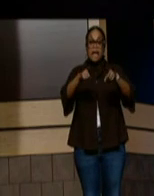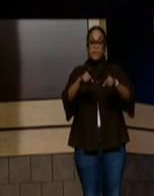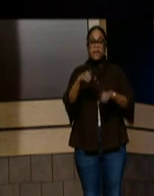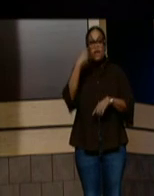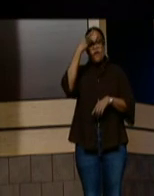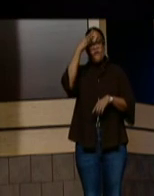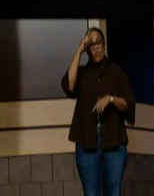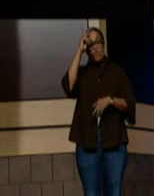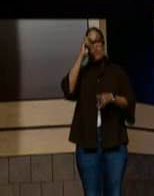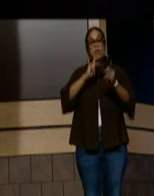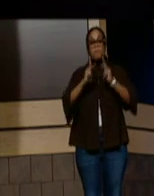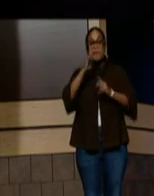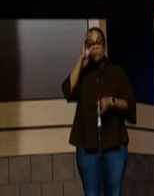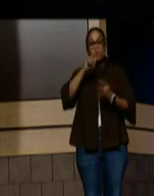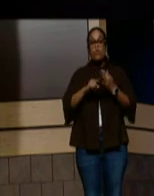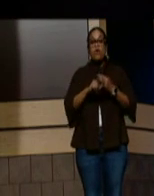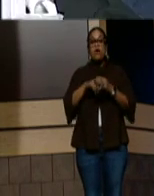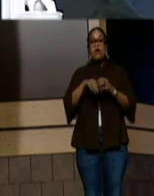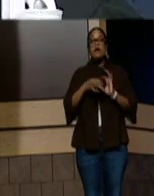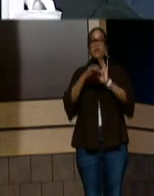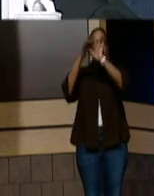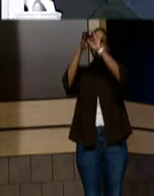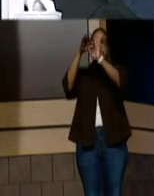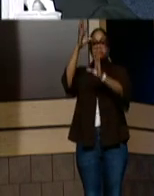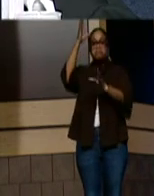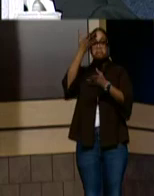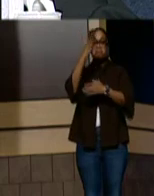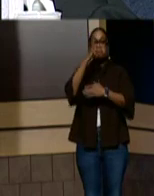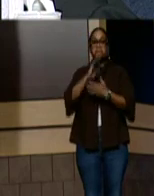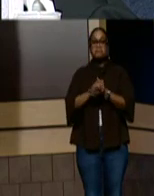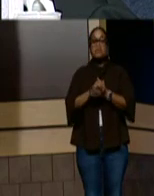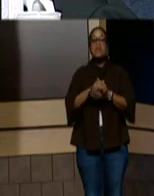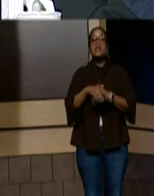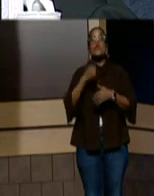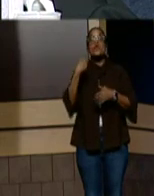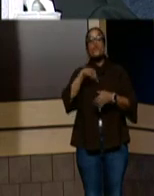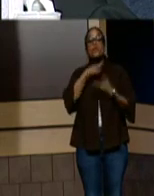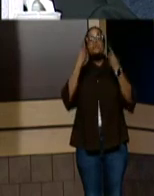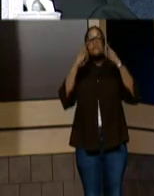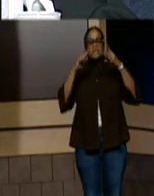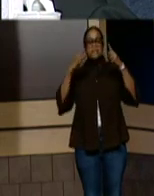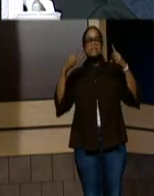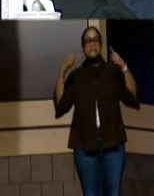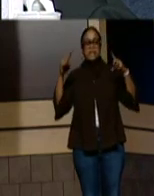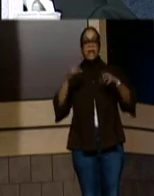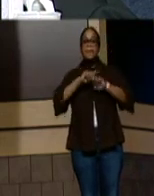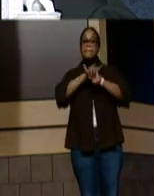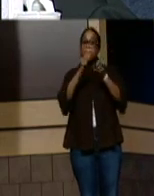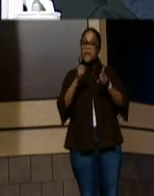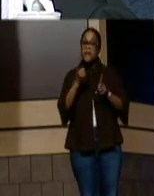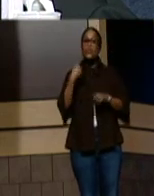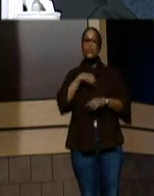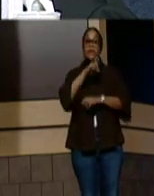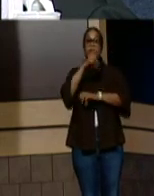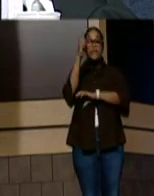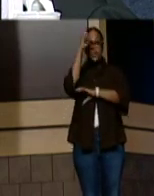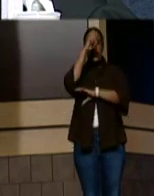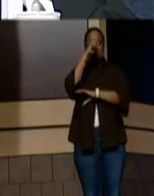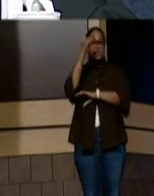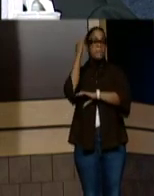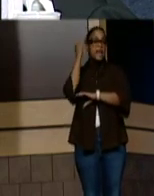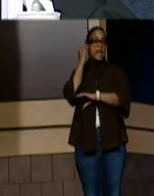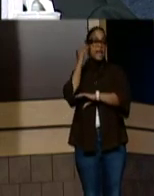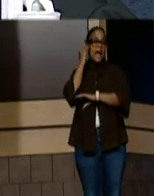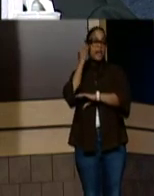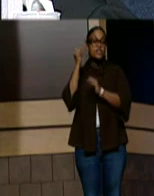of faith, we know we're going to get through this, but the way we get through it's going to be a combination of using wisdom and knowledge along